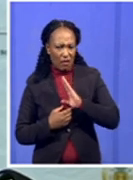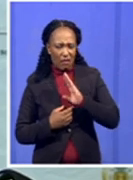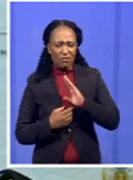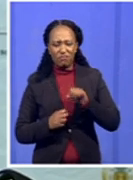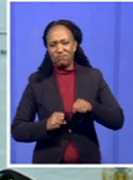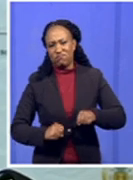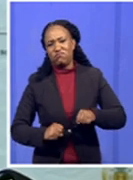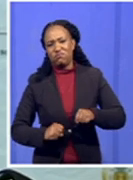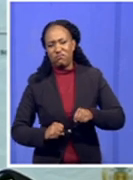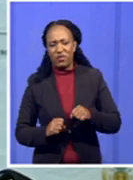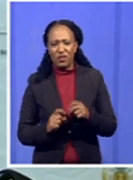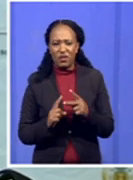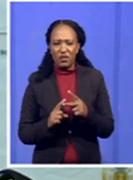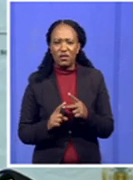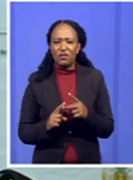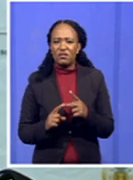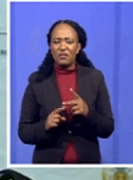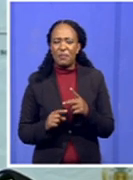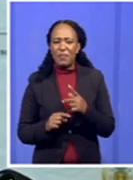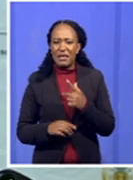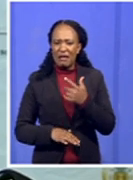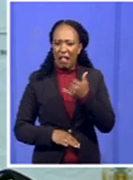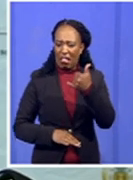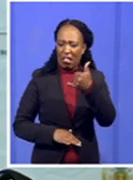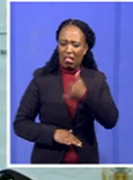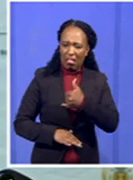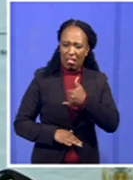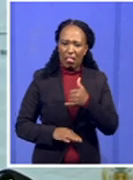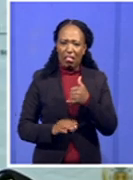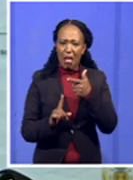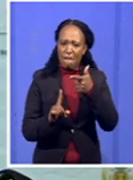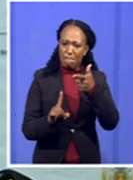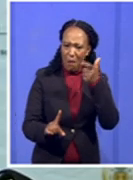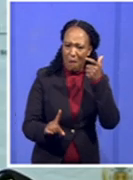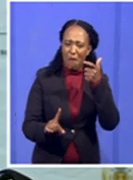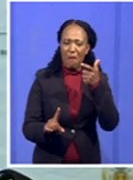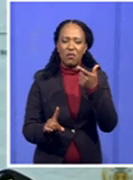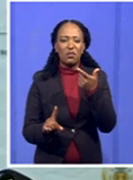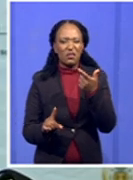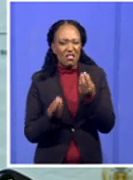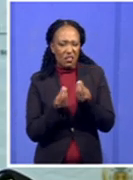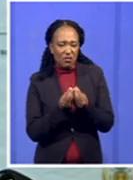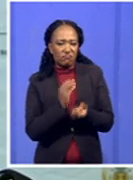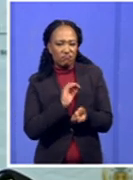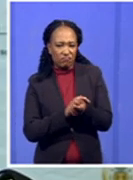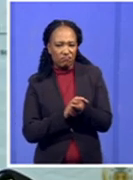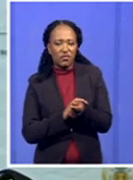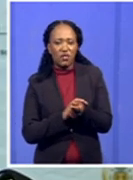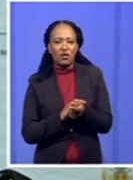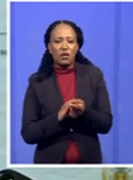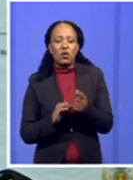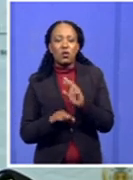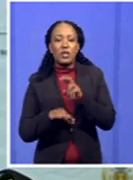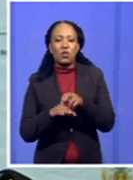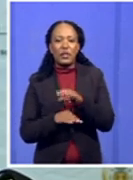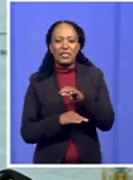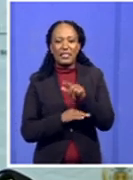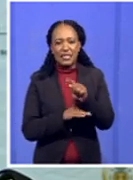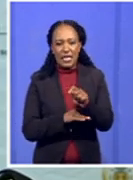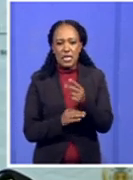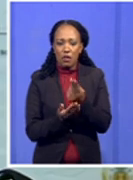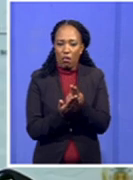like stabs, gunshots, also with head injuries. All those require a CT scan, so